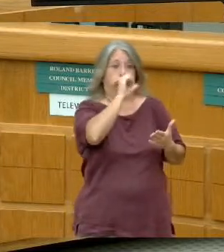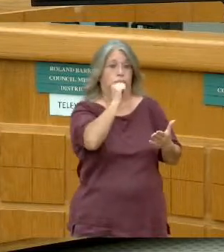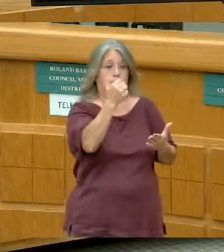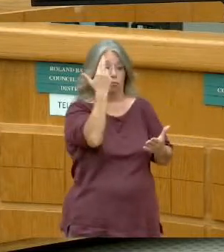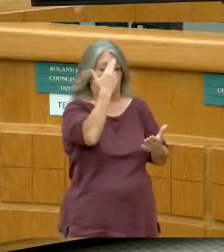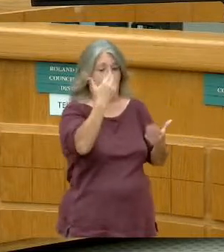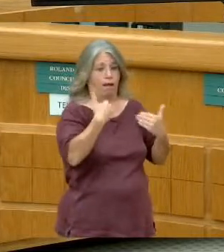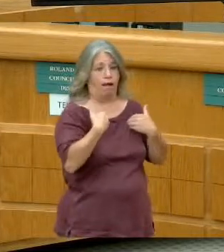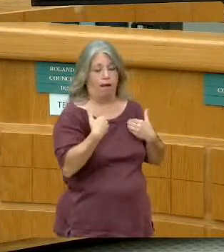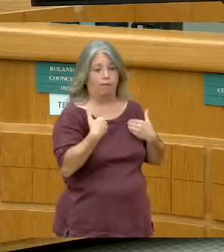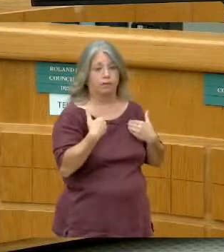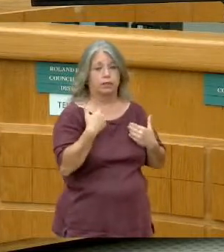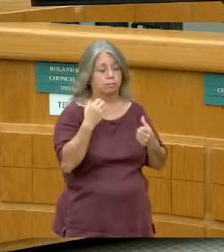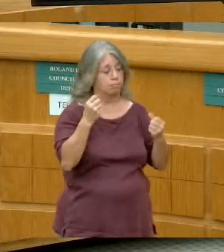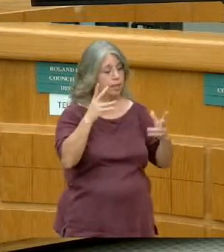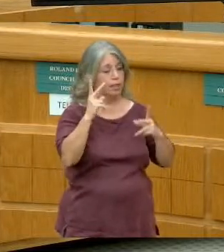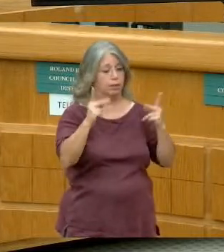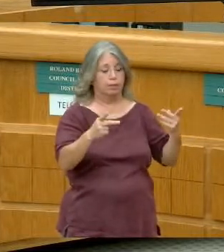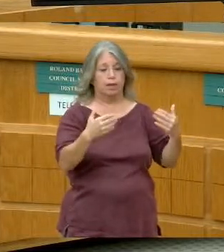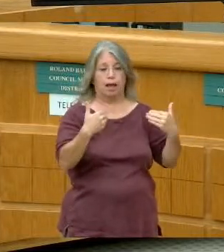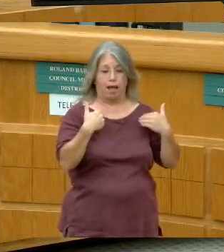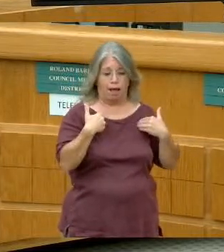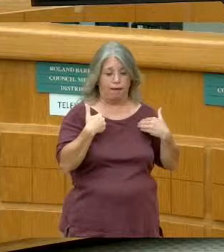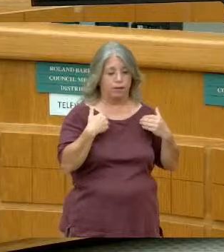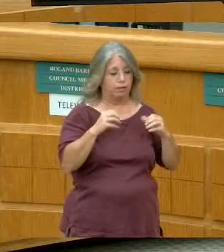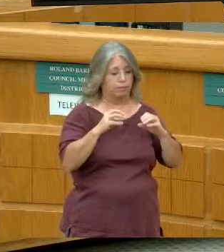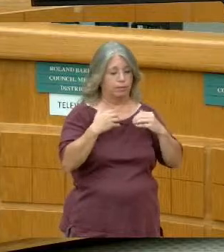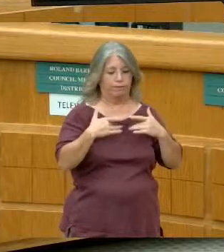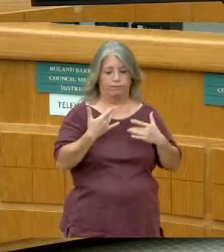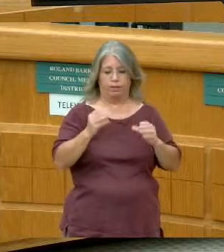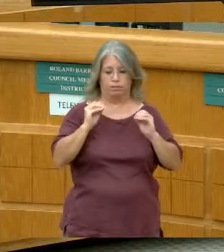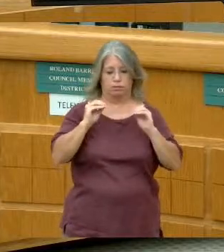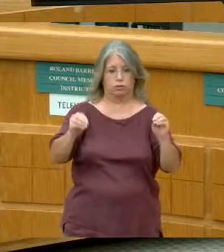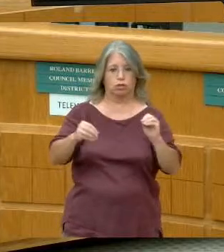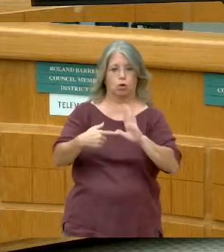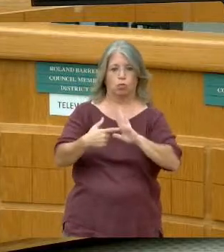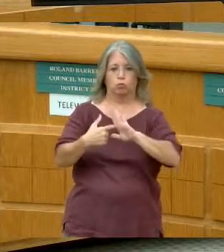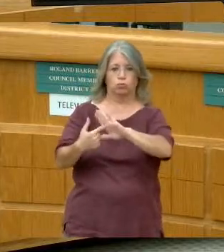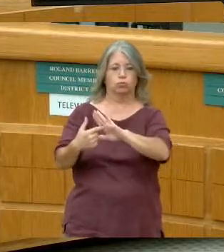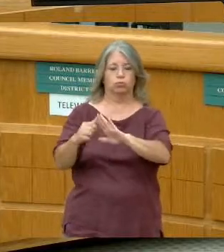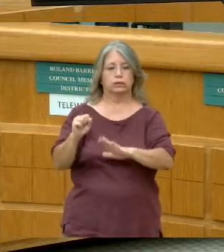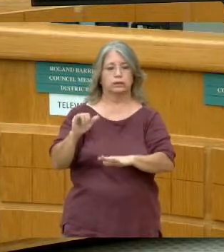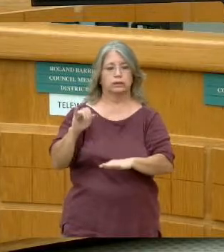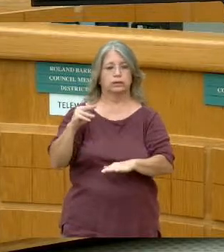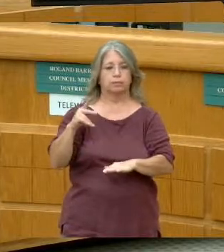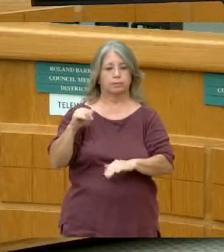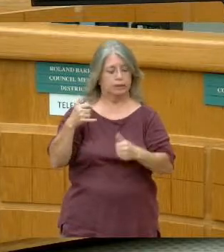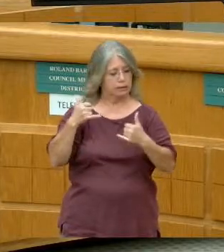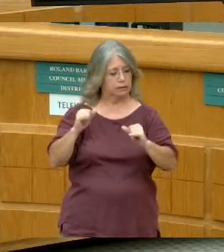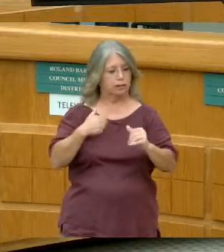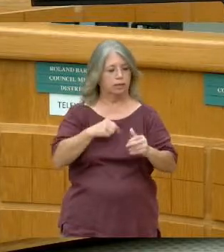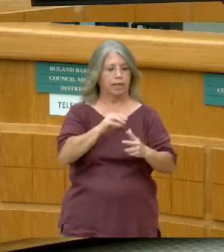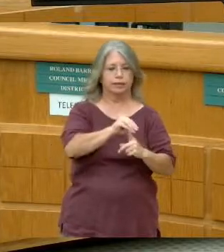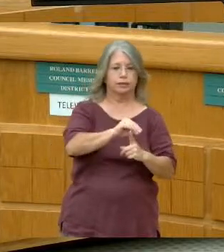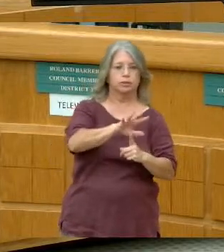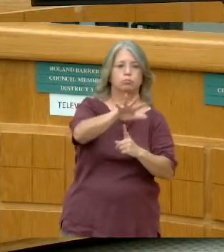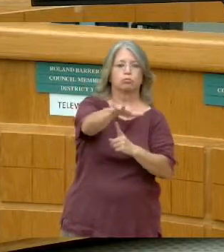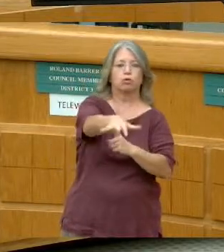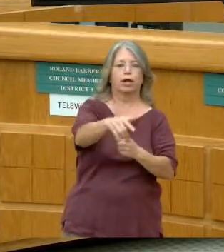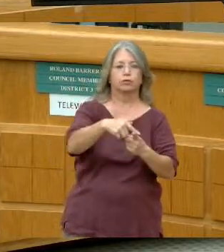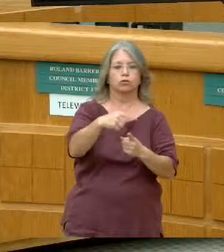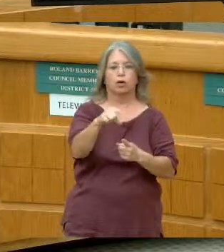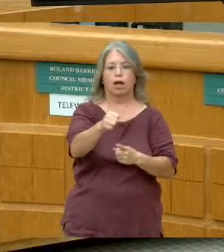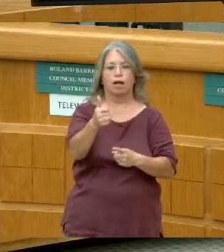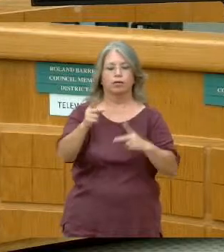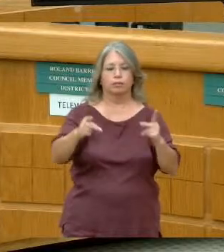lot of people that are asymptomatic, and they can still transmit COVID. And for everybody else that actually gets